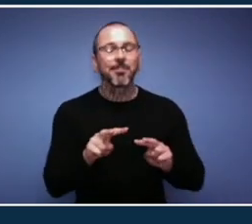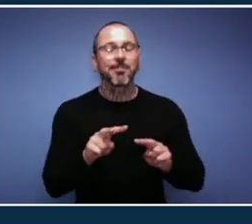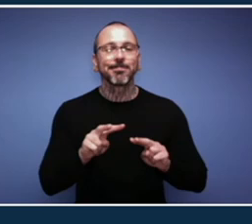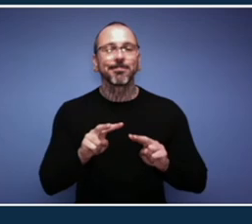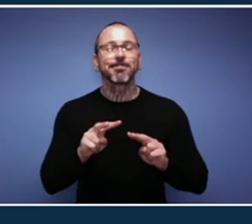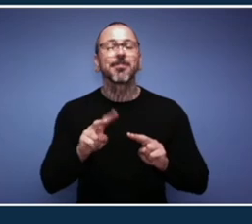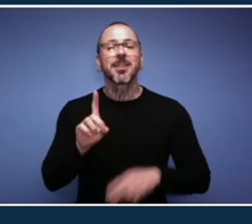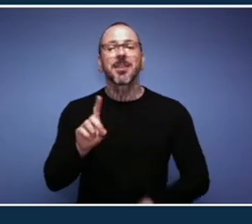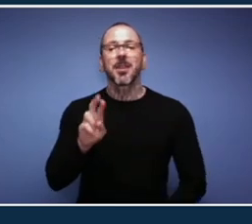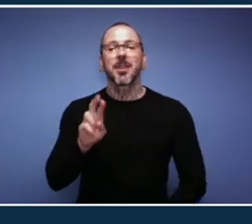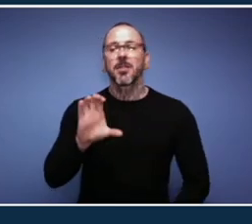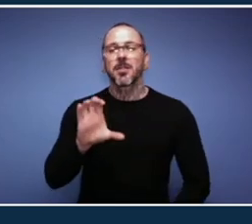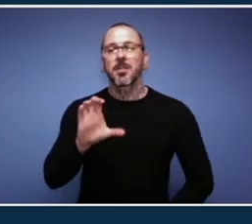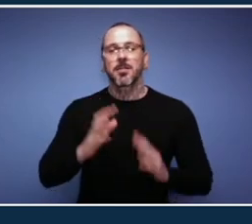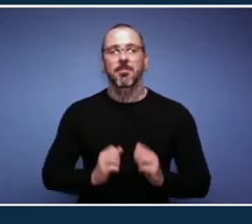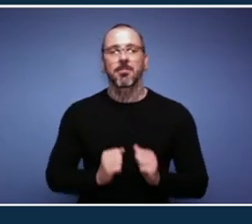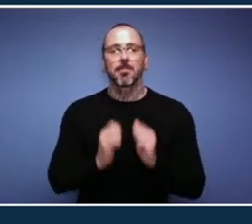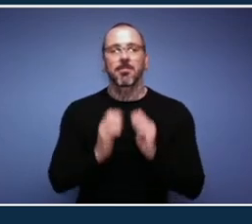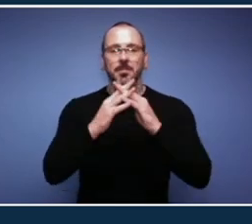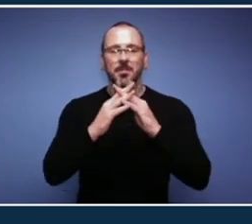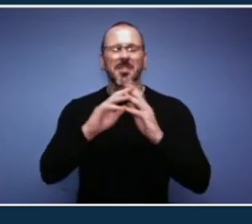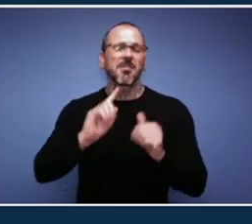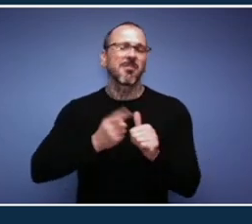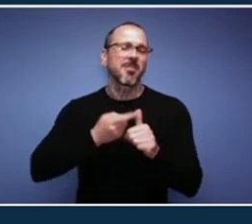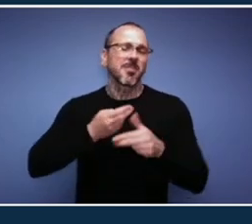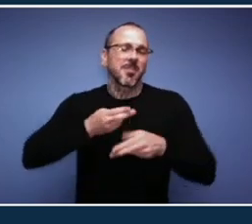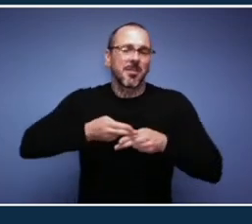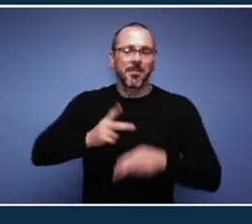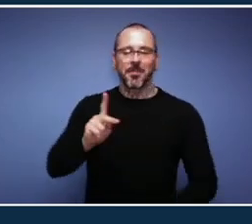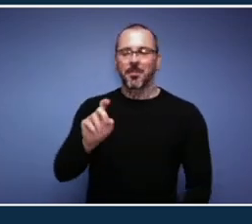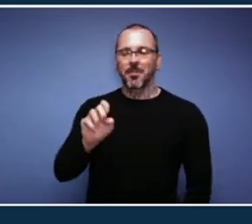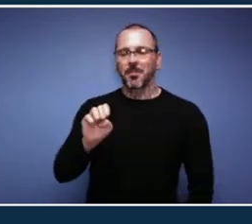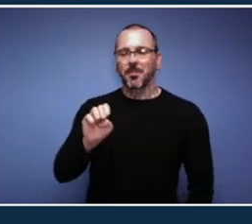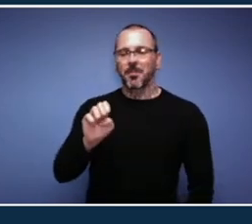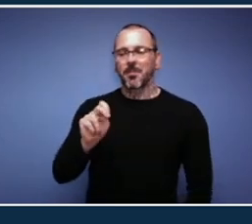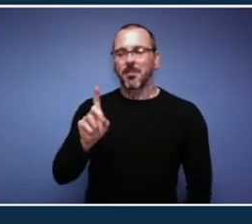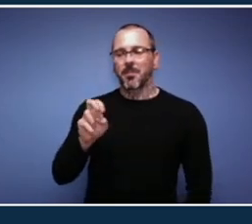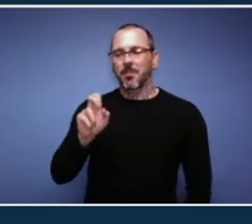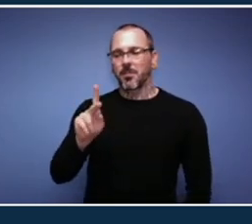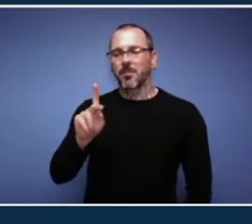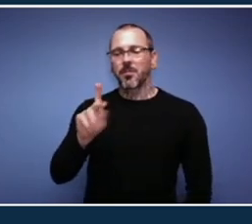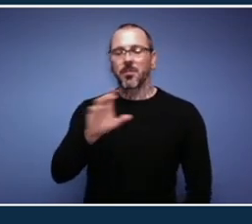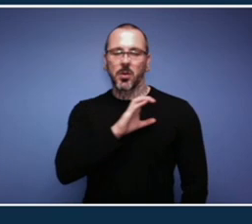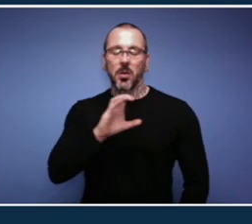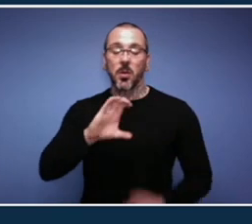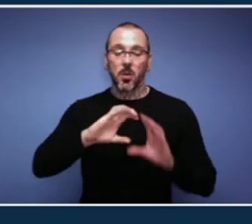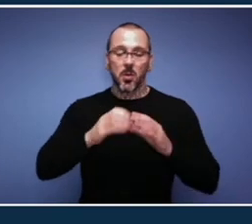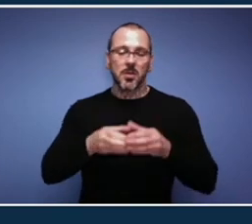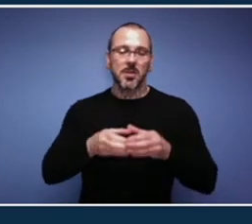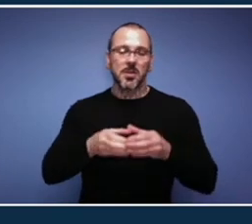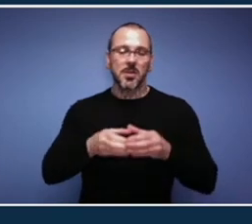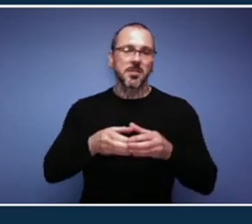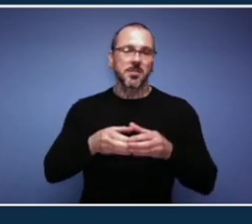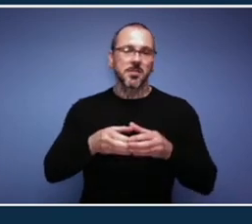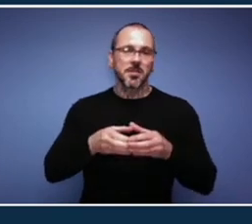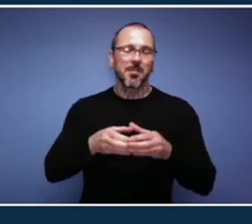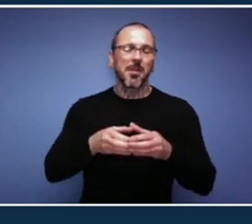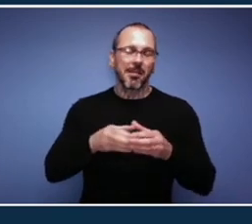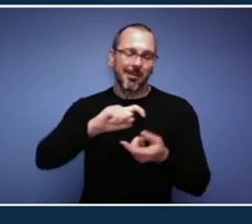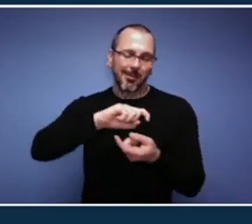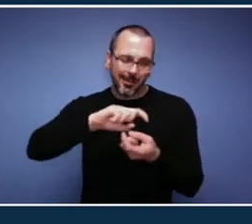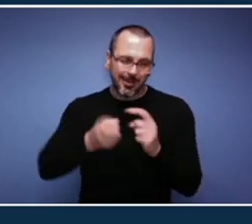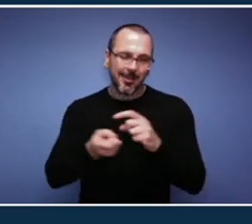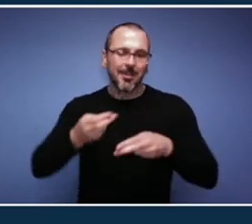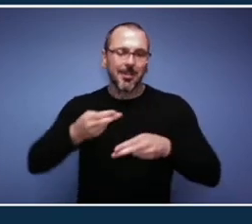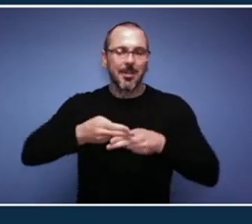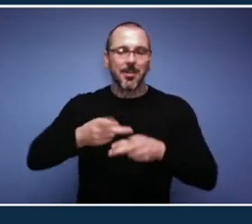called the Kendrick Coalition, and then it expanded into the DRC, which